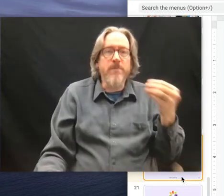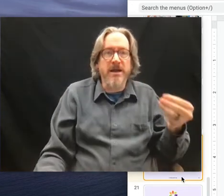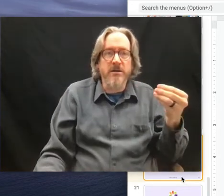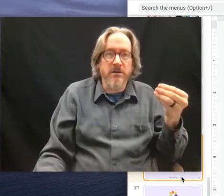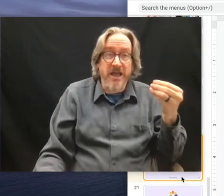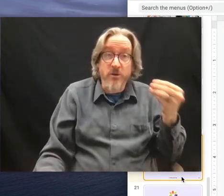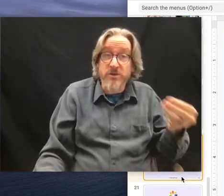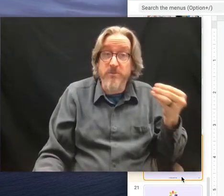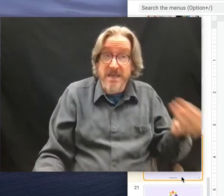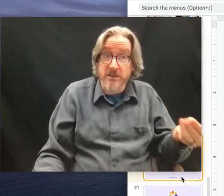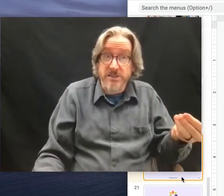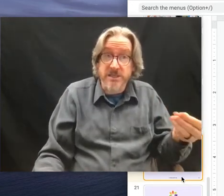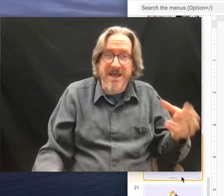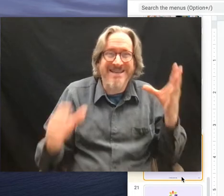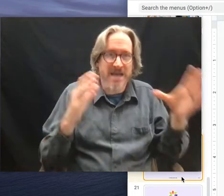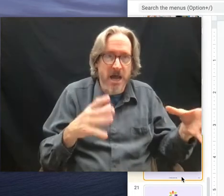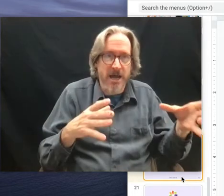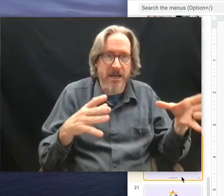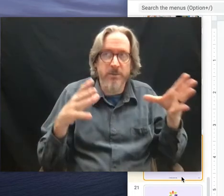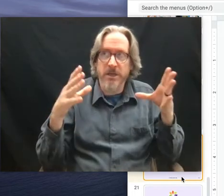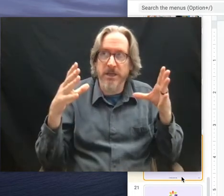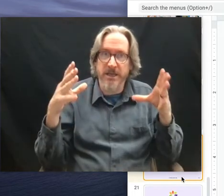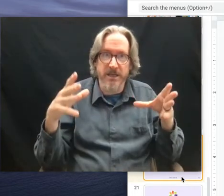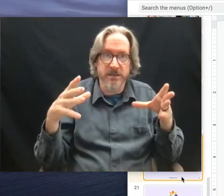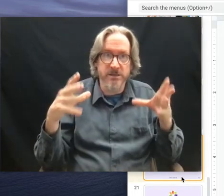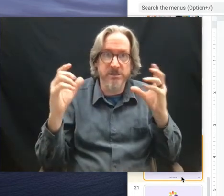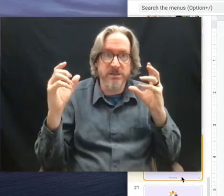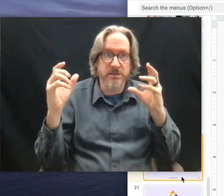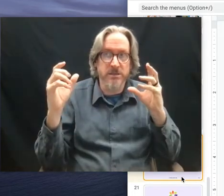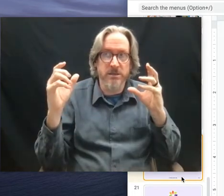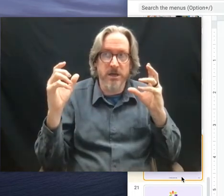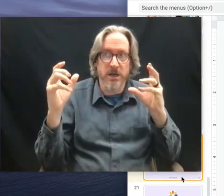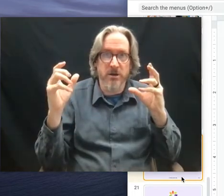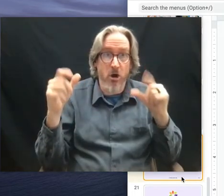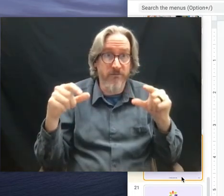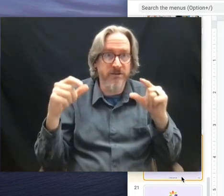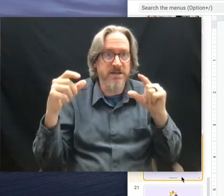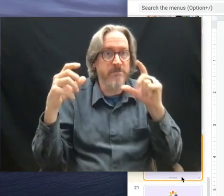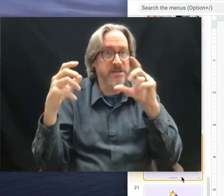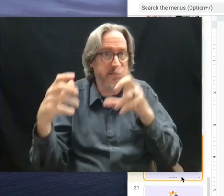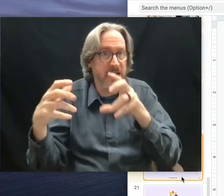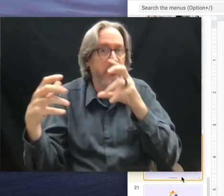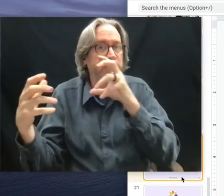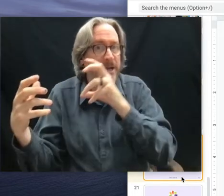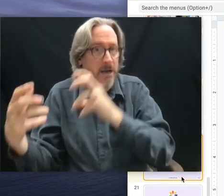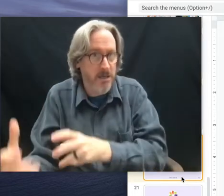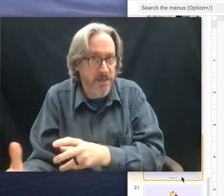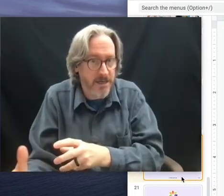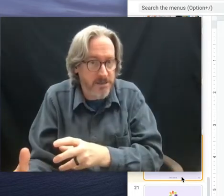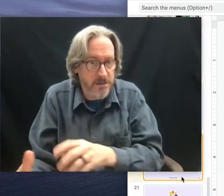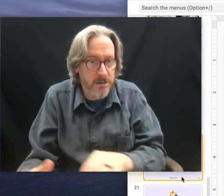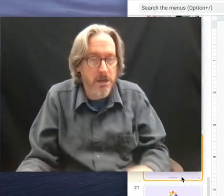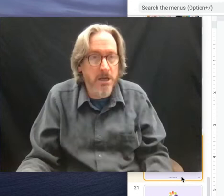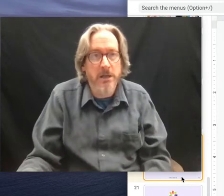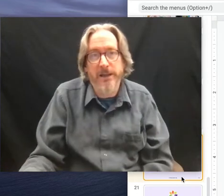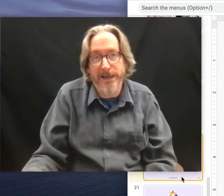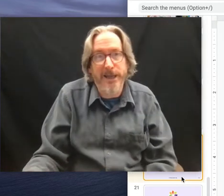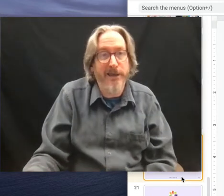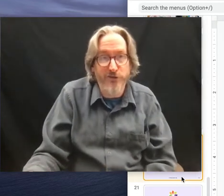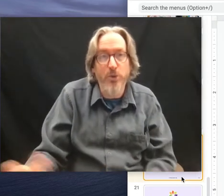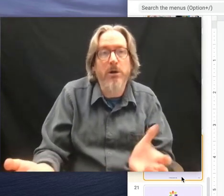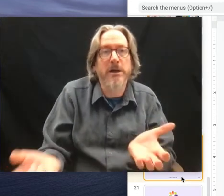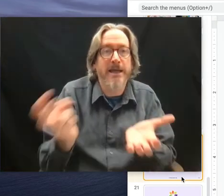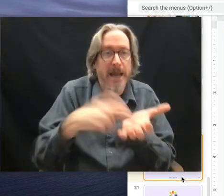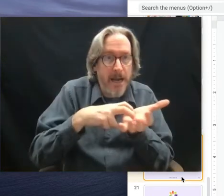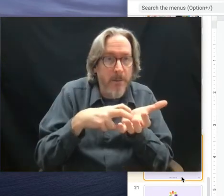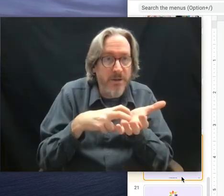Keep in mind, like with meals, time is oftentimes established by context. Like